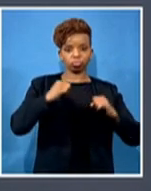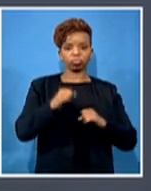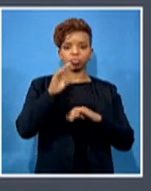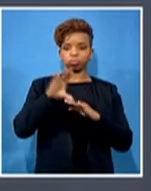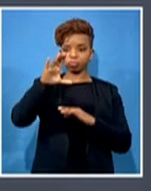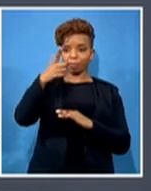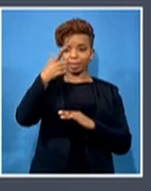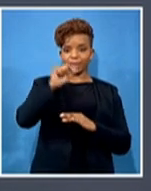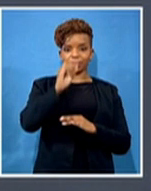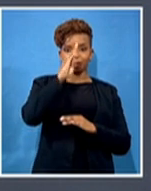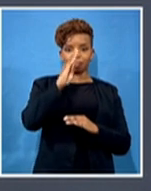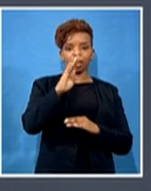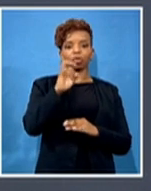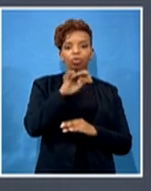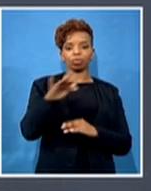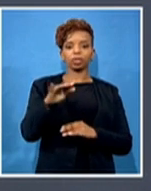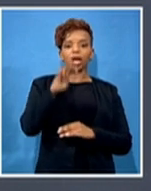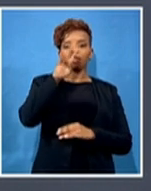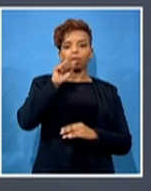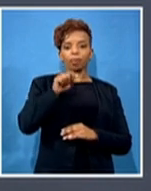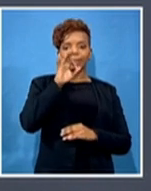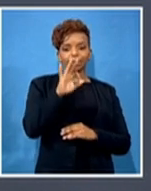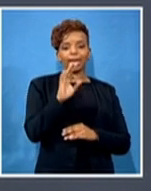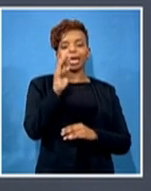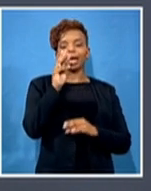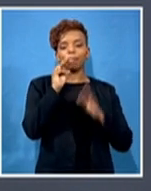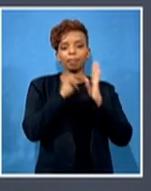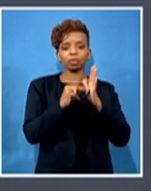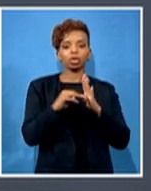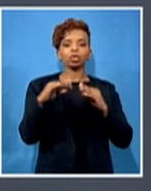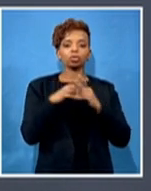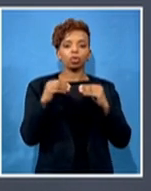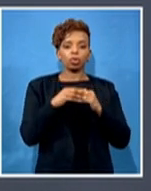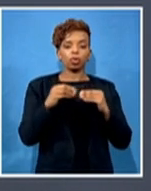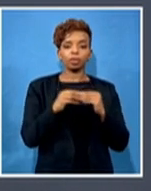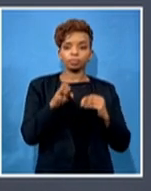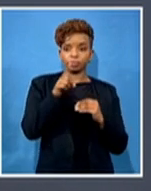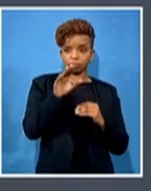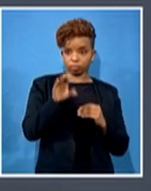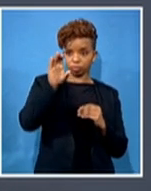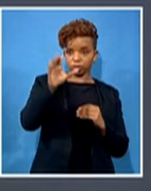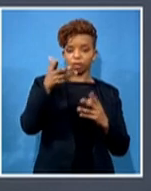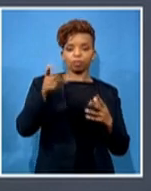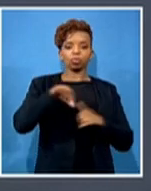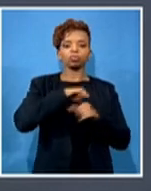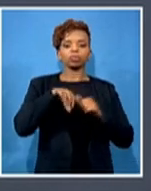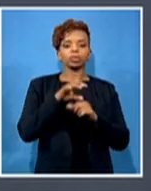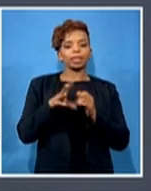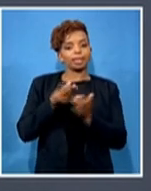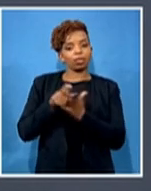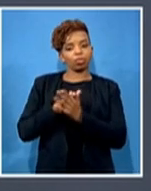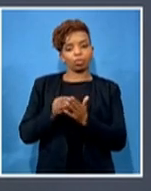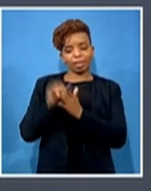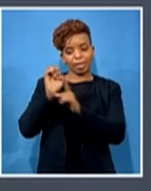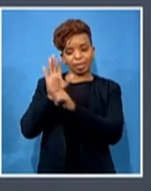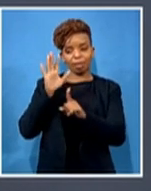will be used to help the country mitigate the social and economic impact of the COVID-19 pandemic. I want to get some reaction